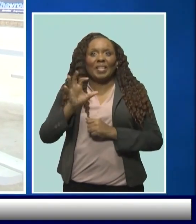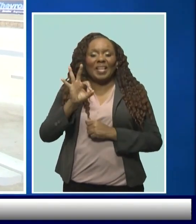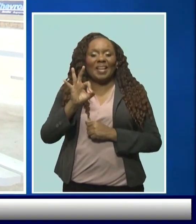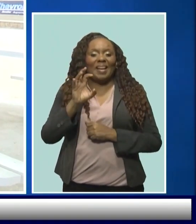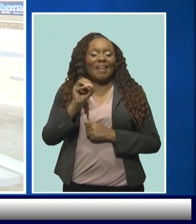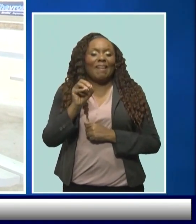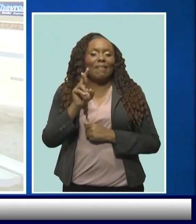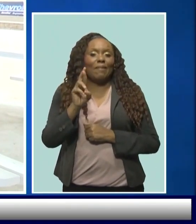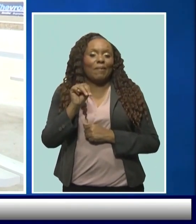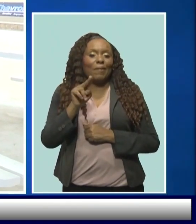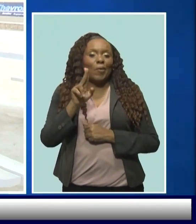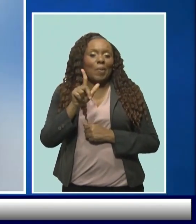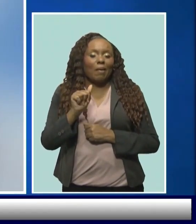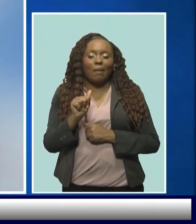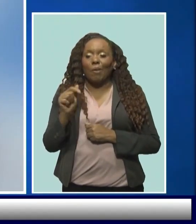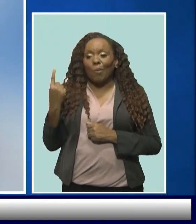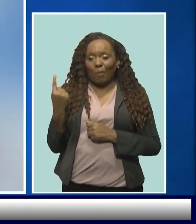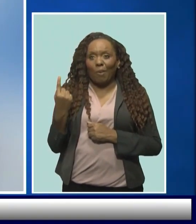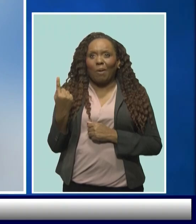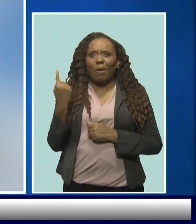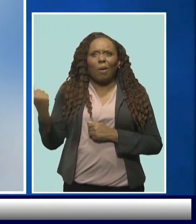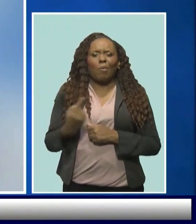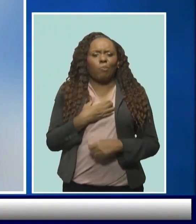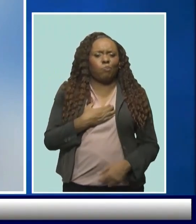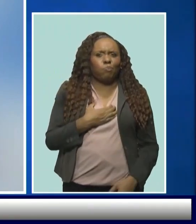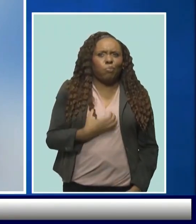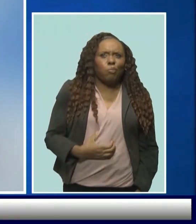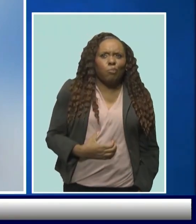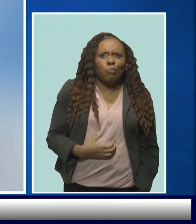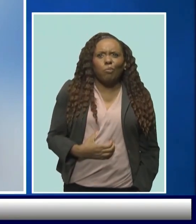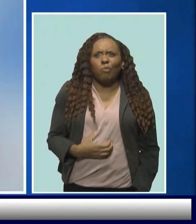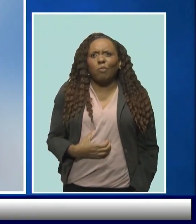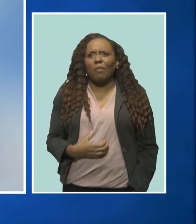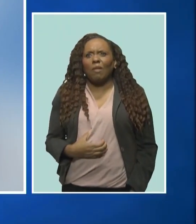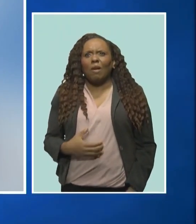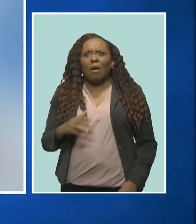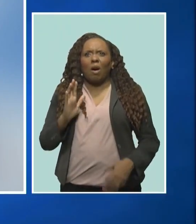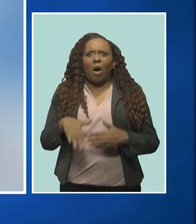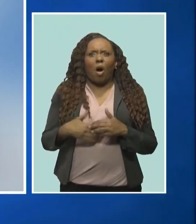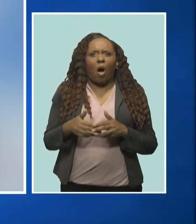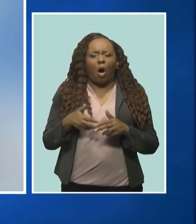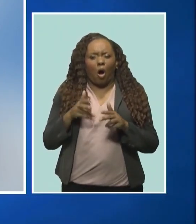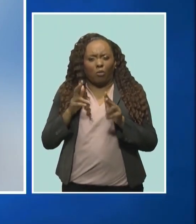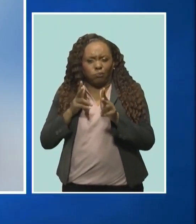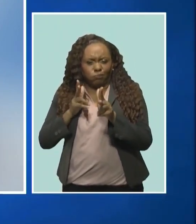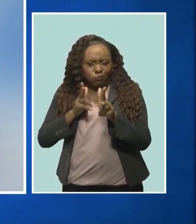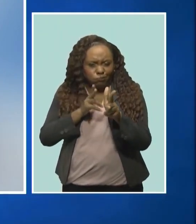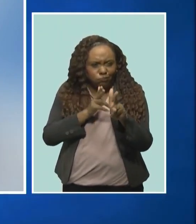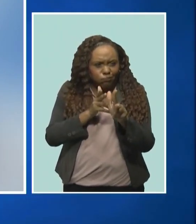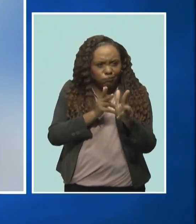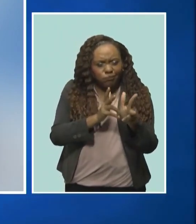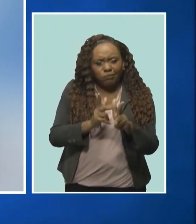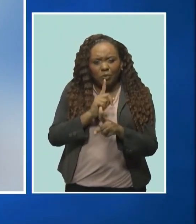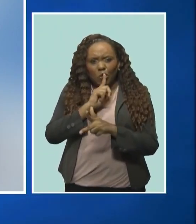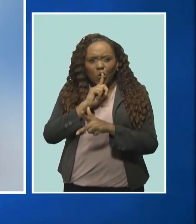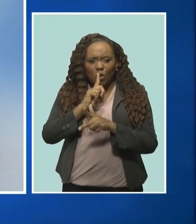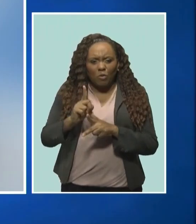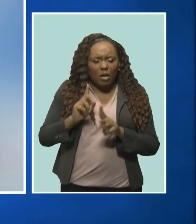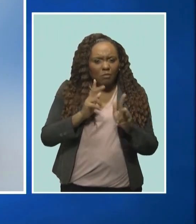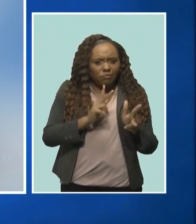tells CBC News he has always had a passion for Formula One racing and engages in Sims racing in his spare